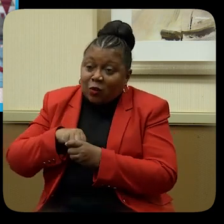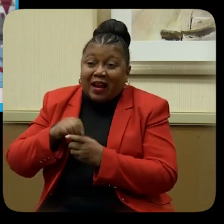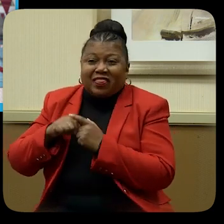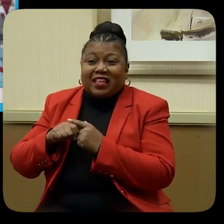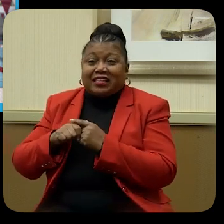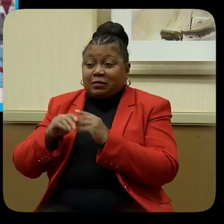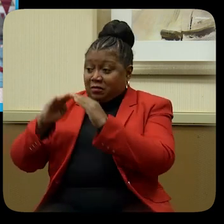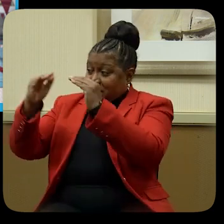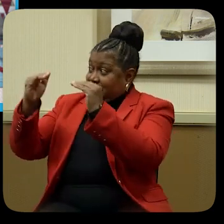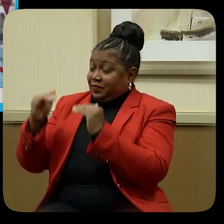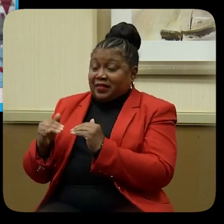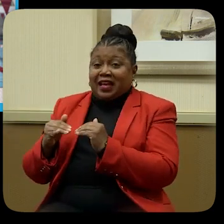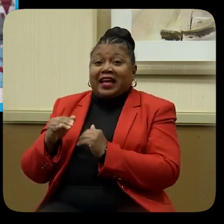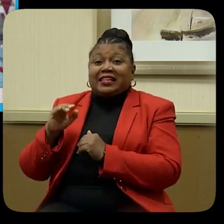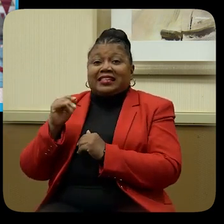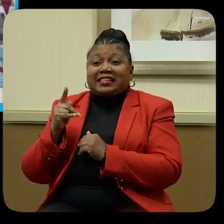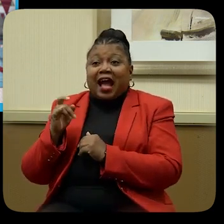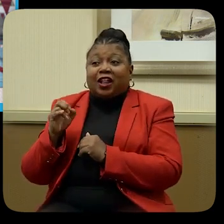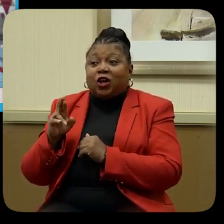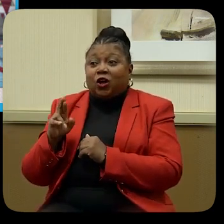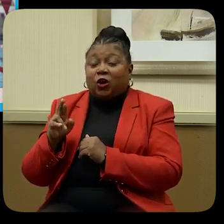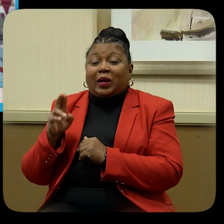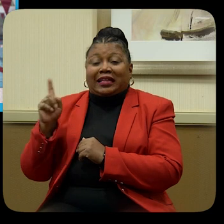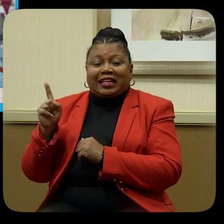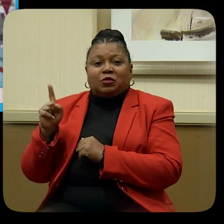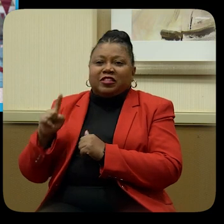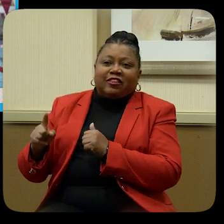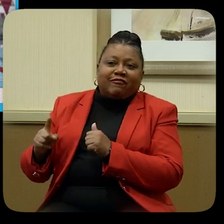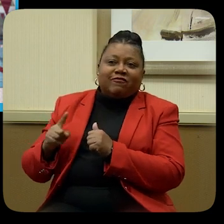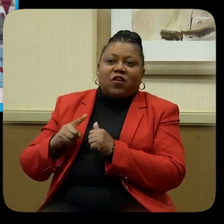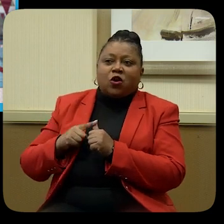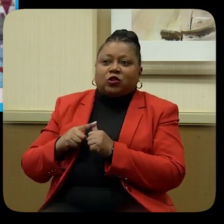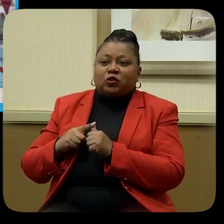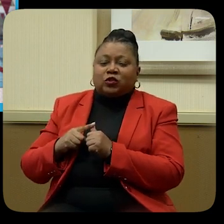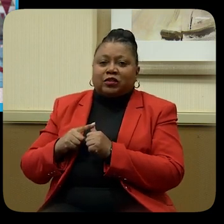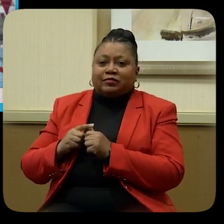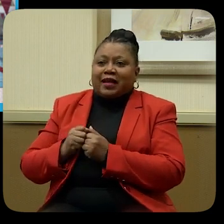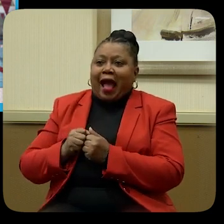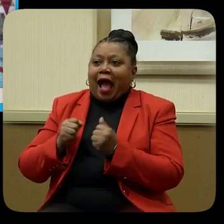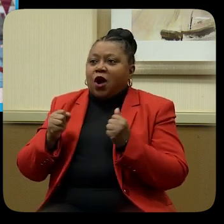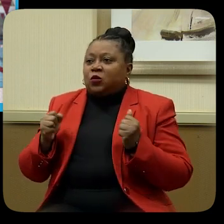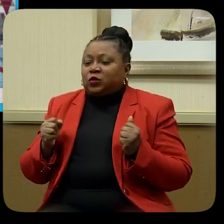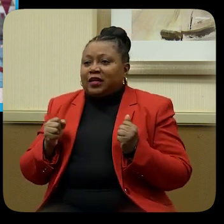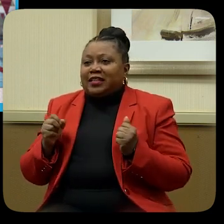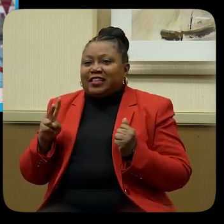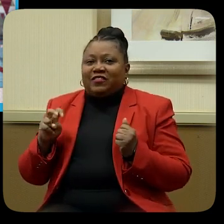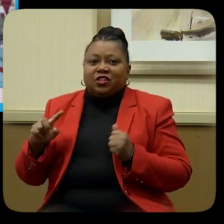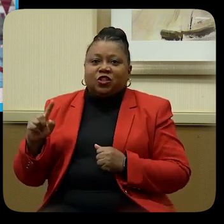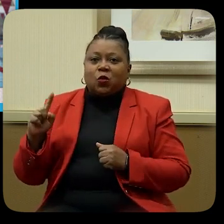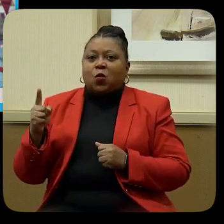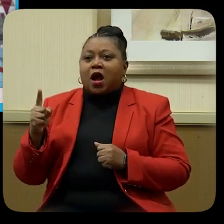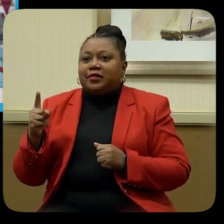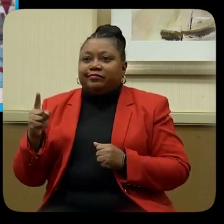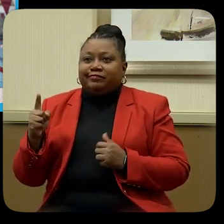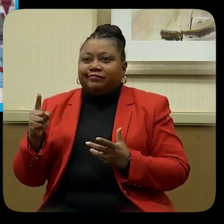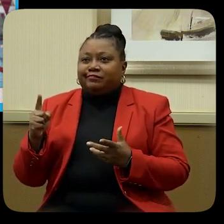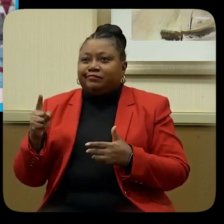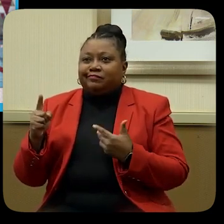person below is Skylar Baylor, and he was the first out Division